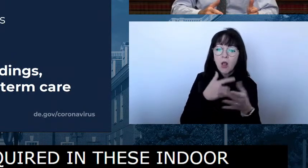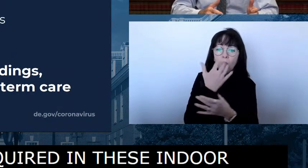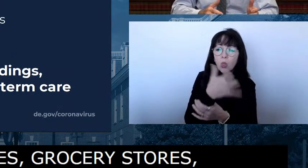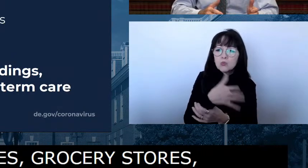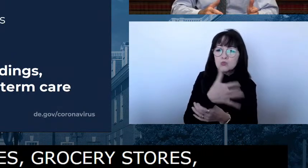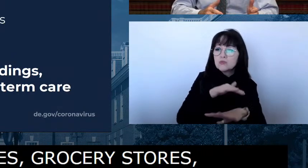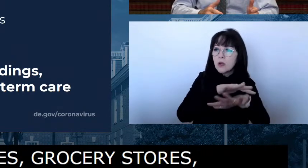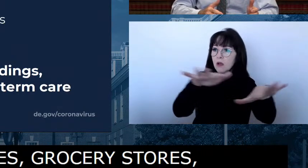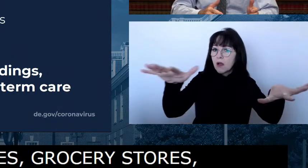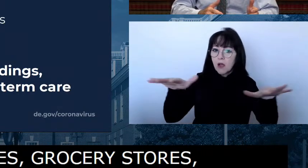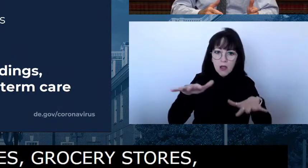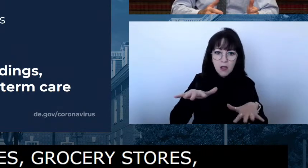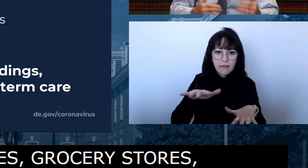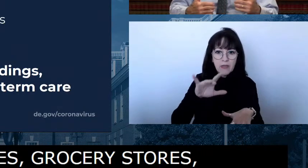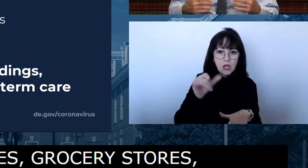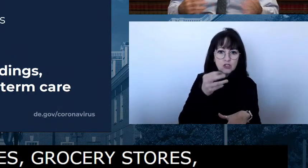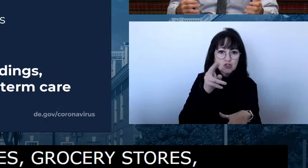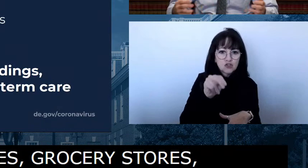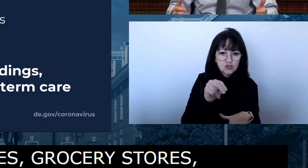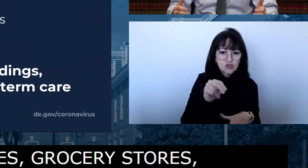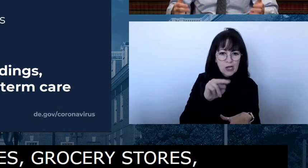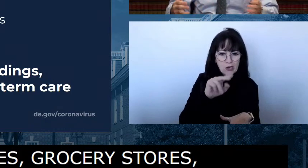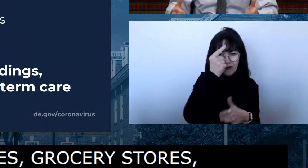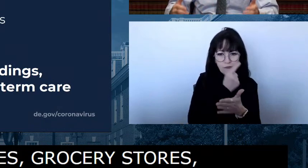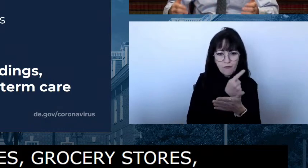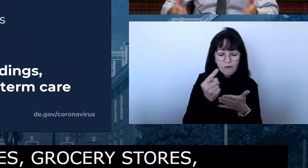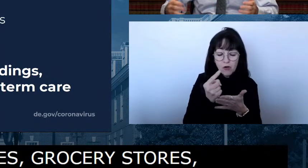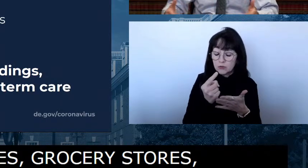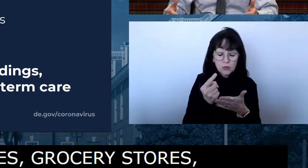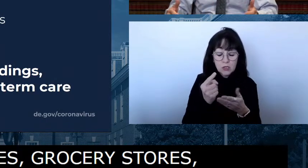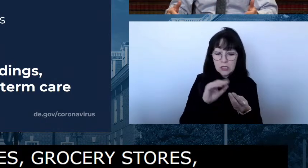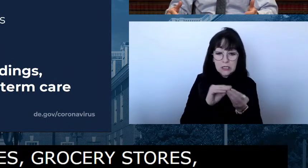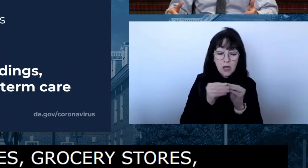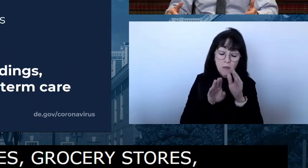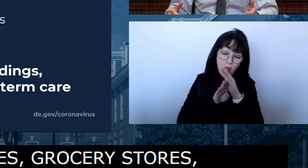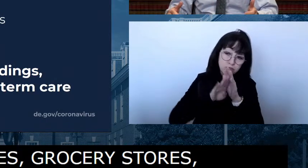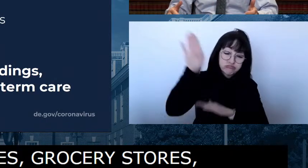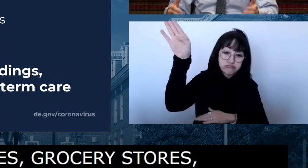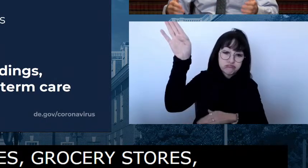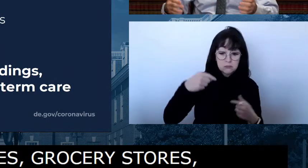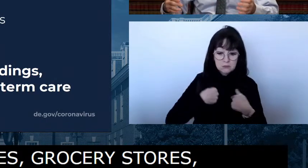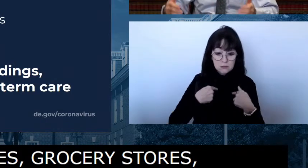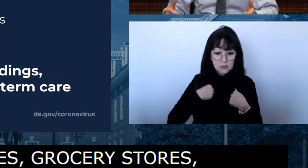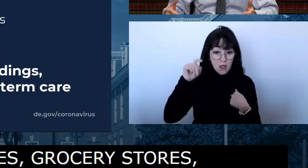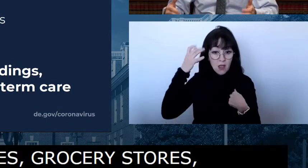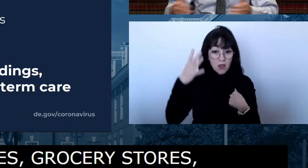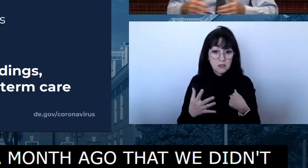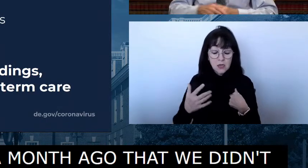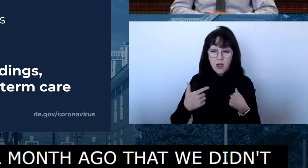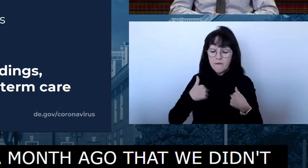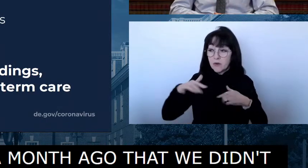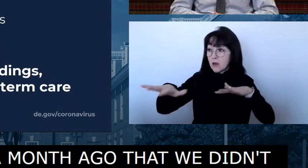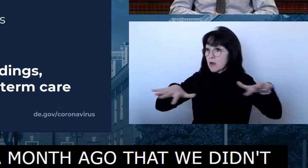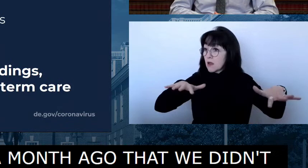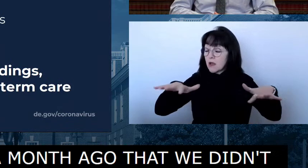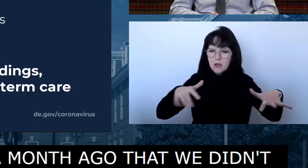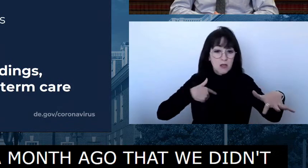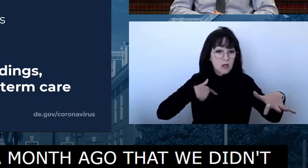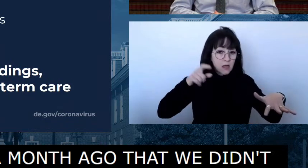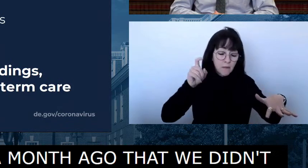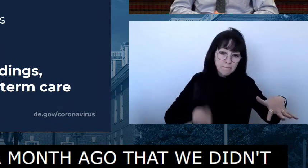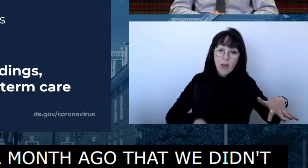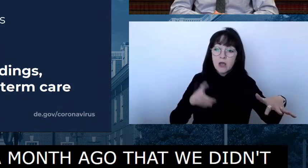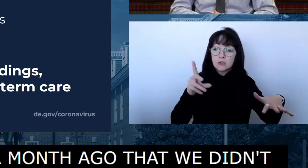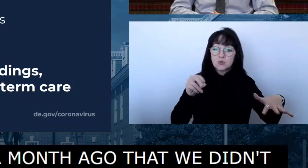in early January. I, as governor, decided we needed to do something. And the one something that I thought we could do